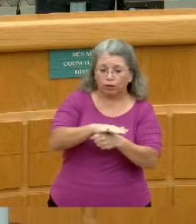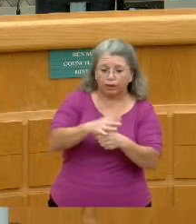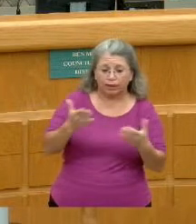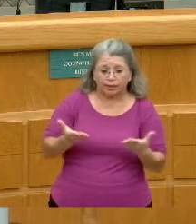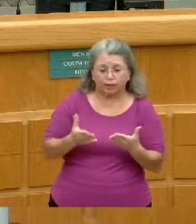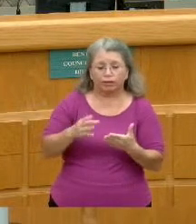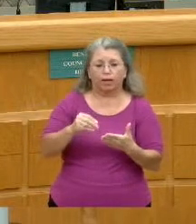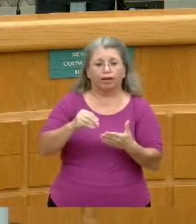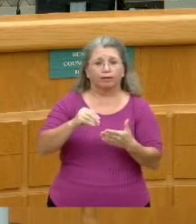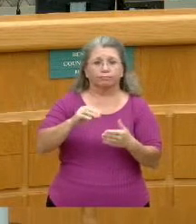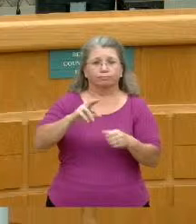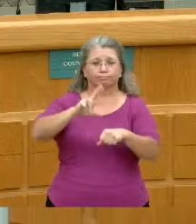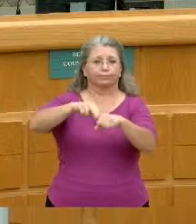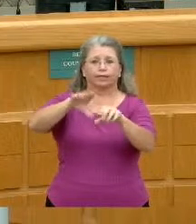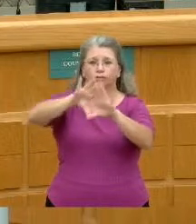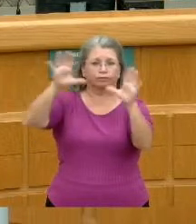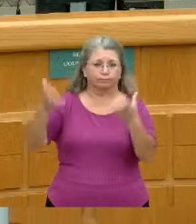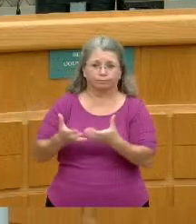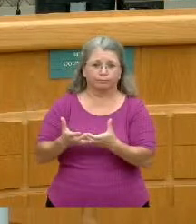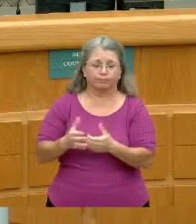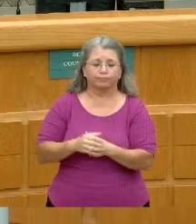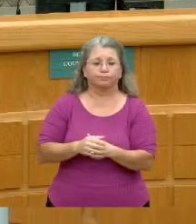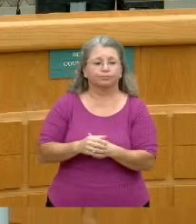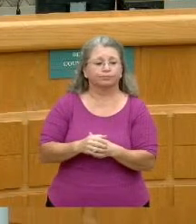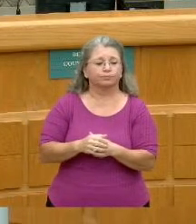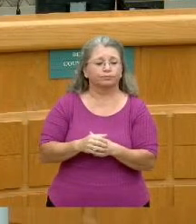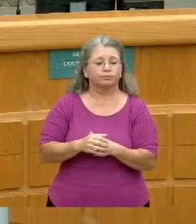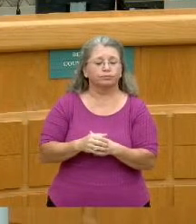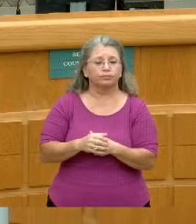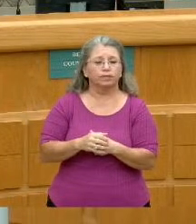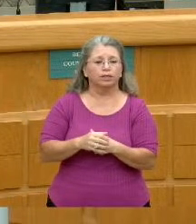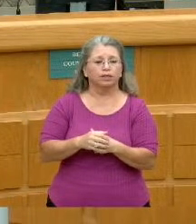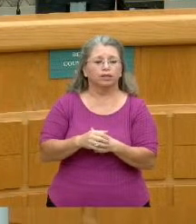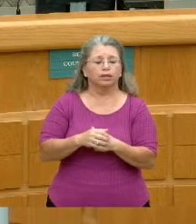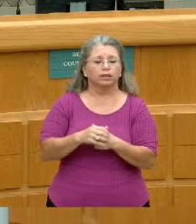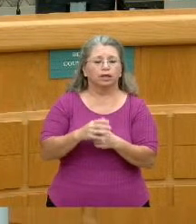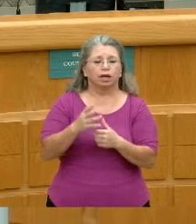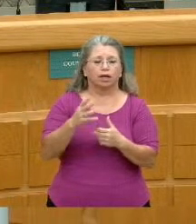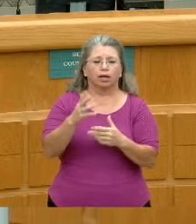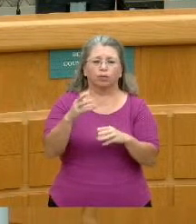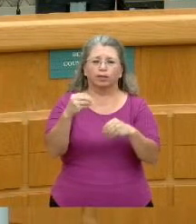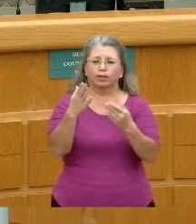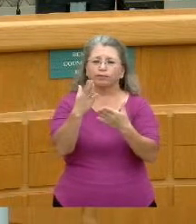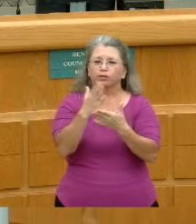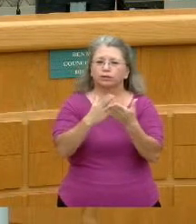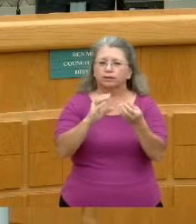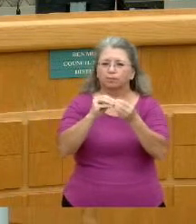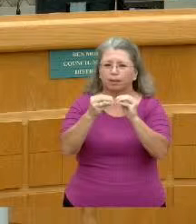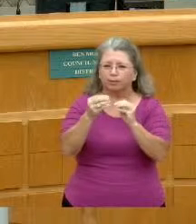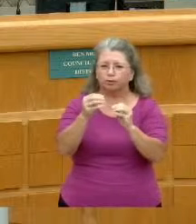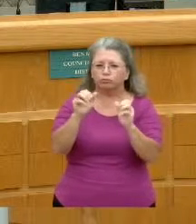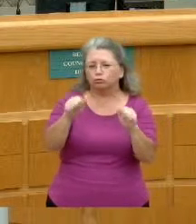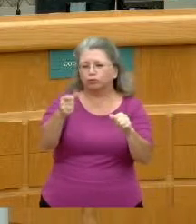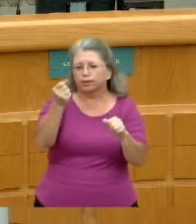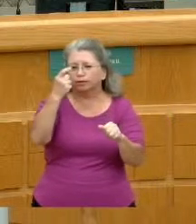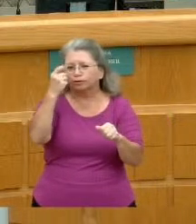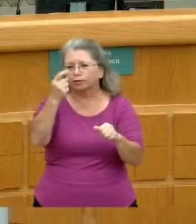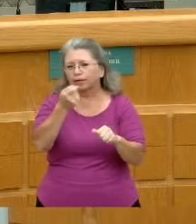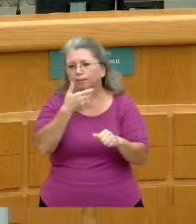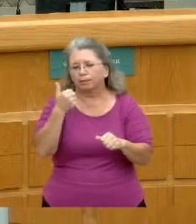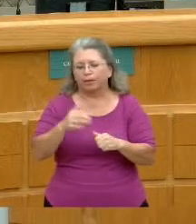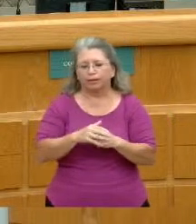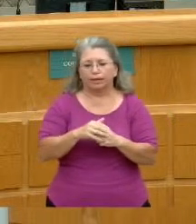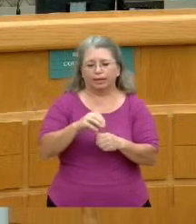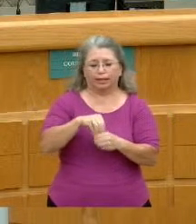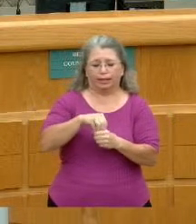pandemic. Just to put it into context, so we have a little bit of numbers to take away from here. So in